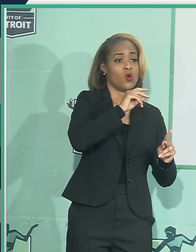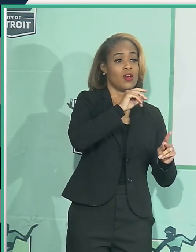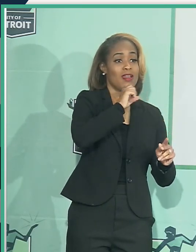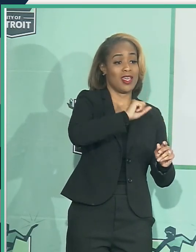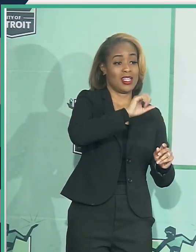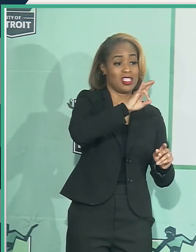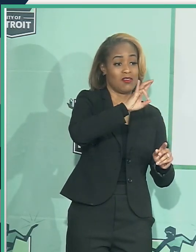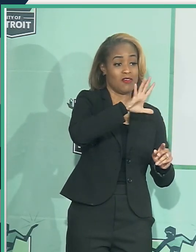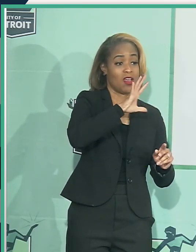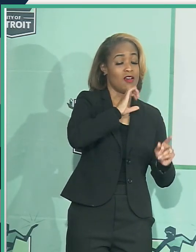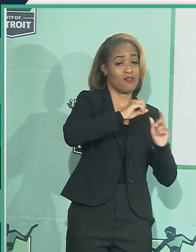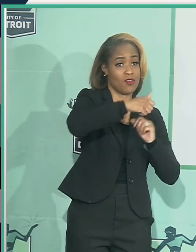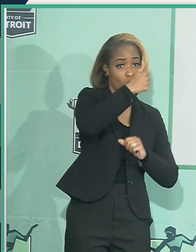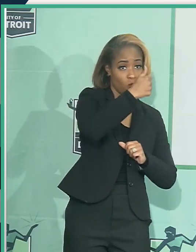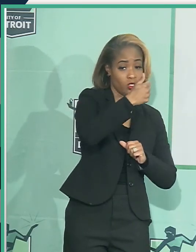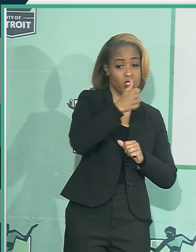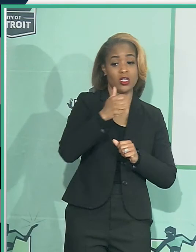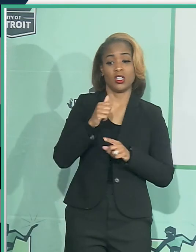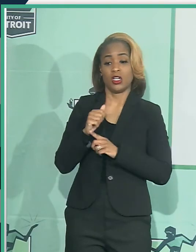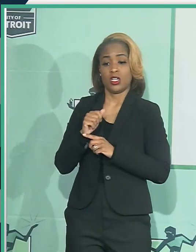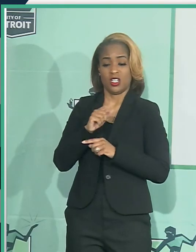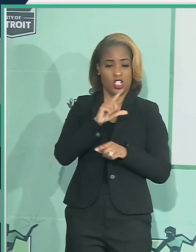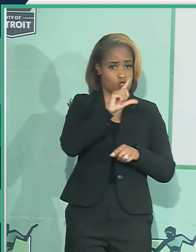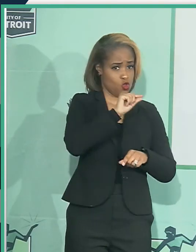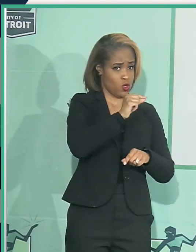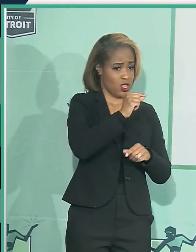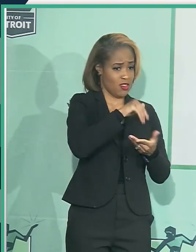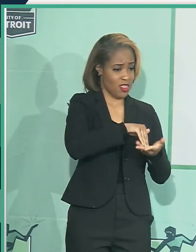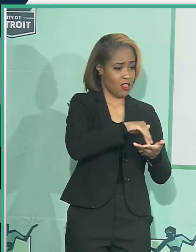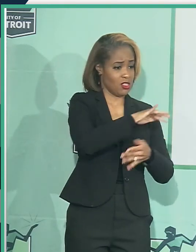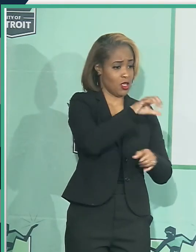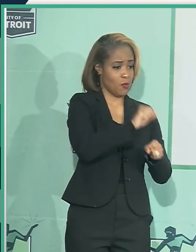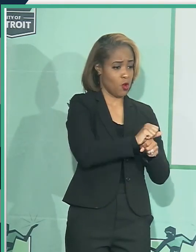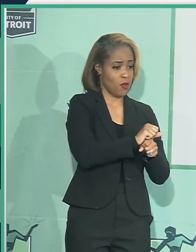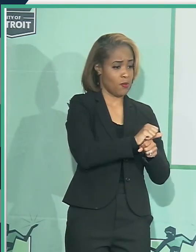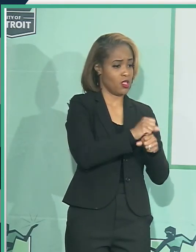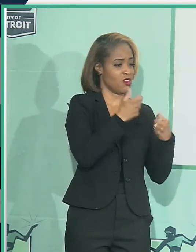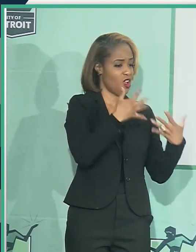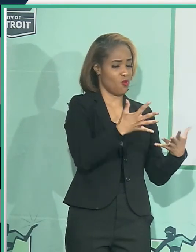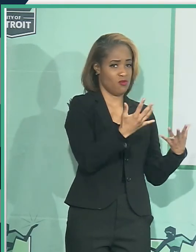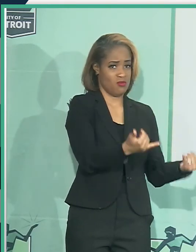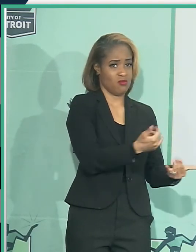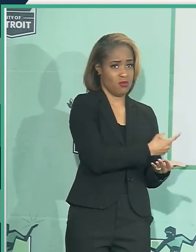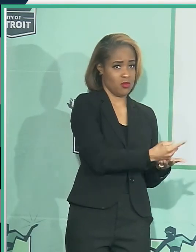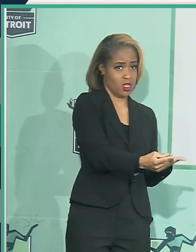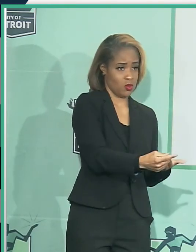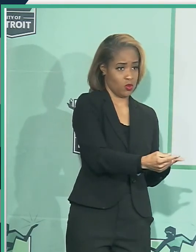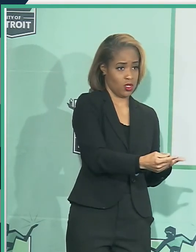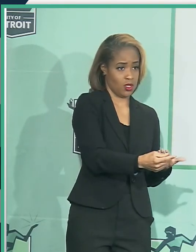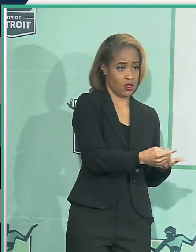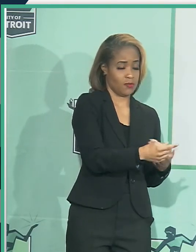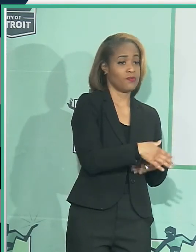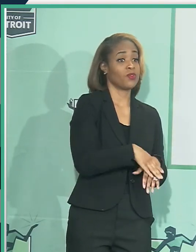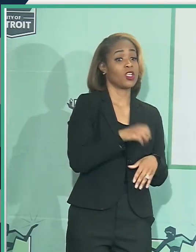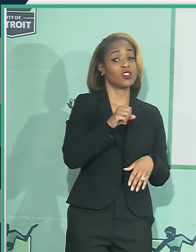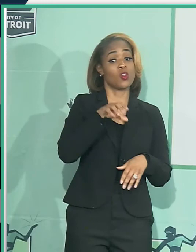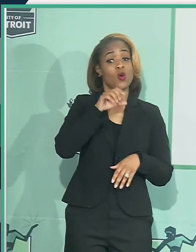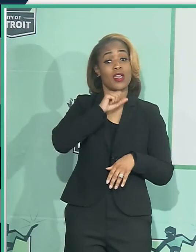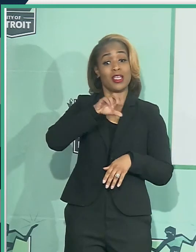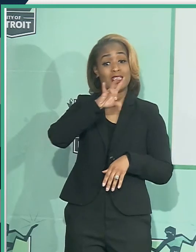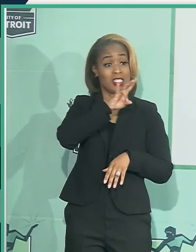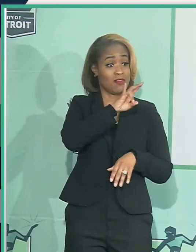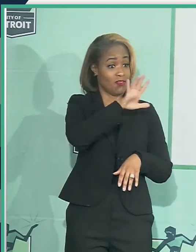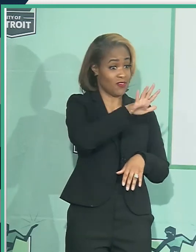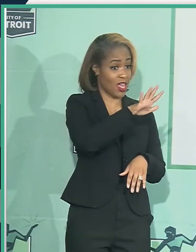older. We'll have 20,000 appointments booked by the end of the week. The point at which the 75-year-olds